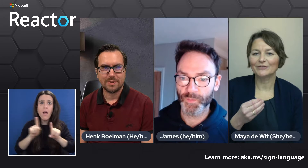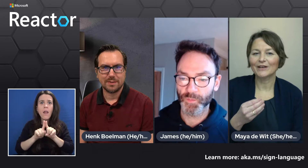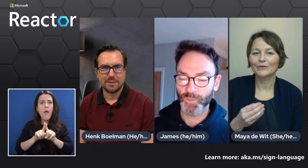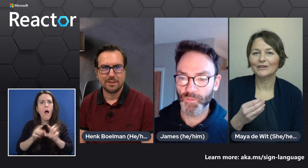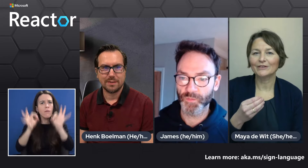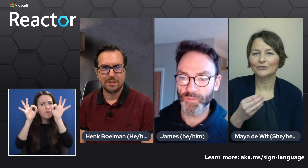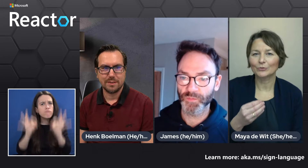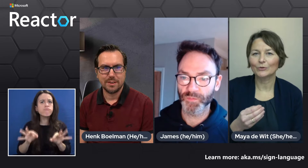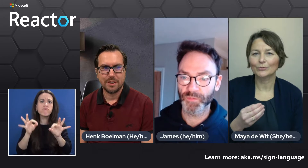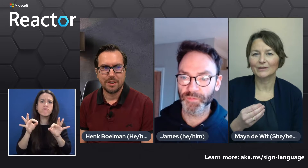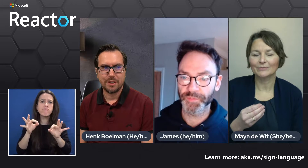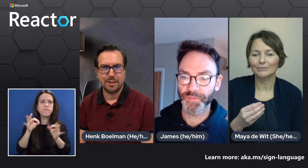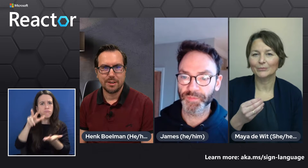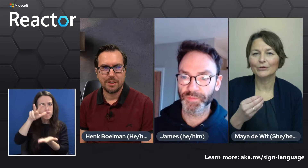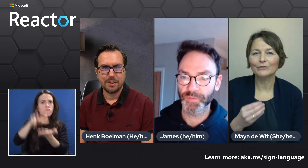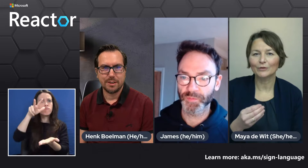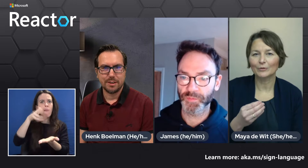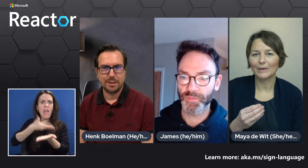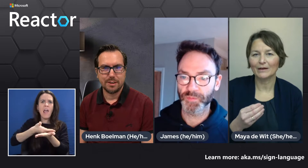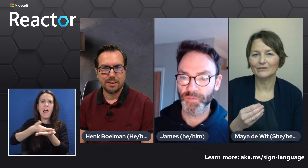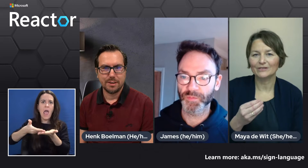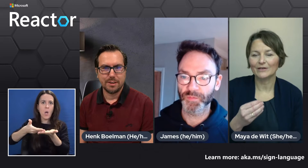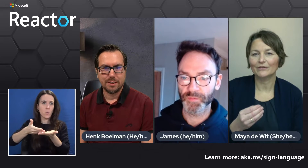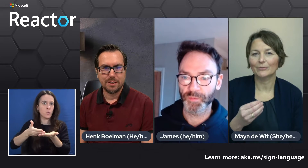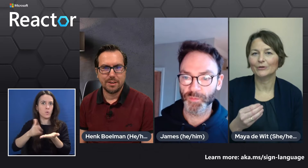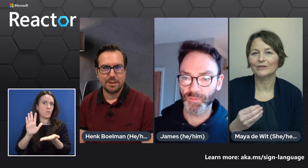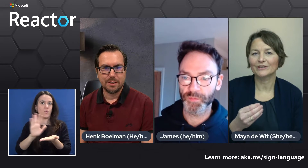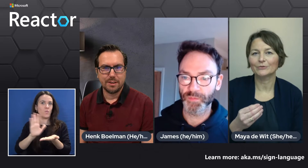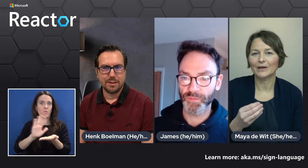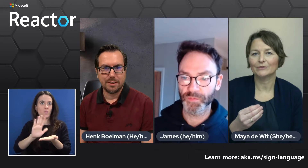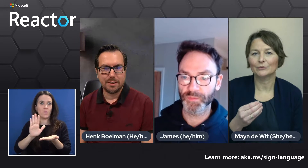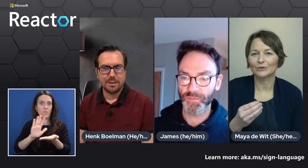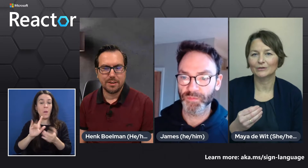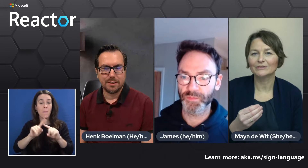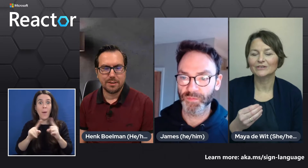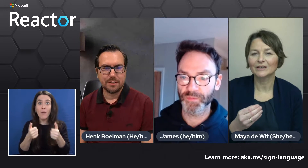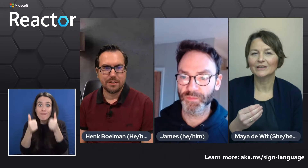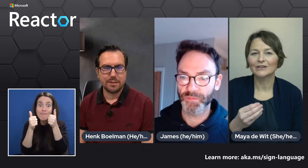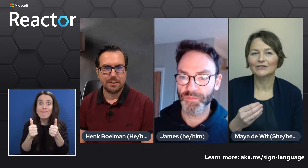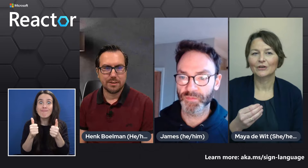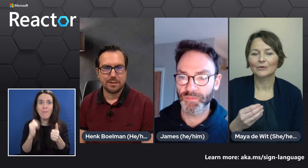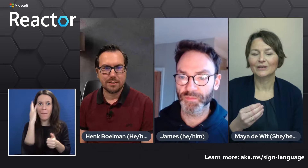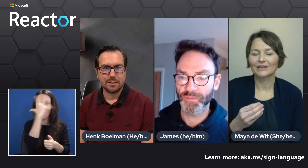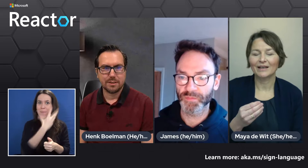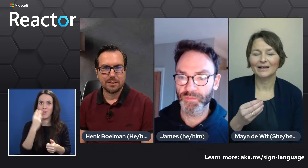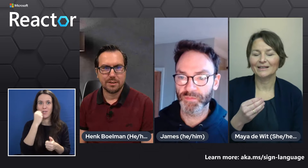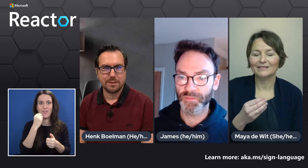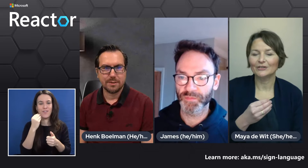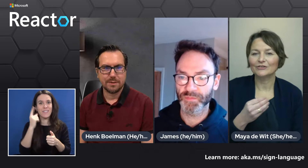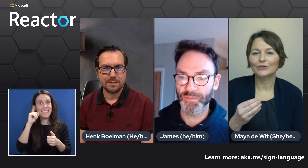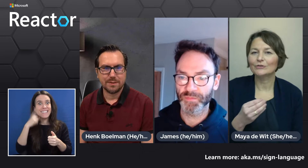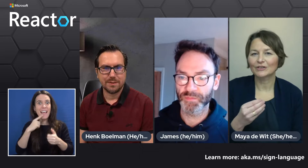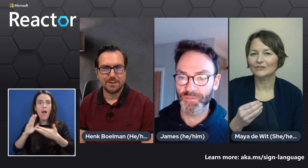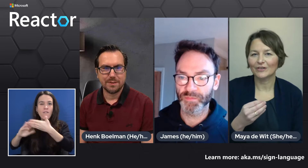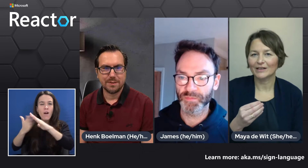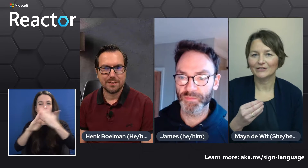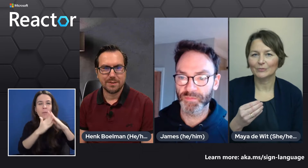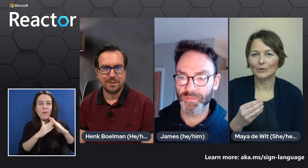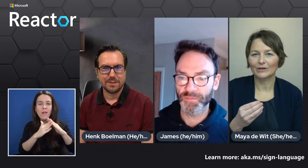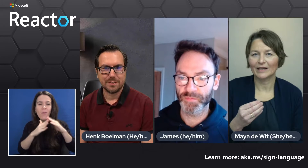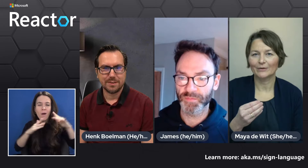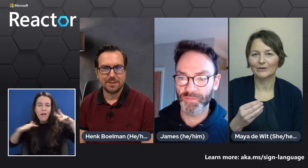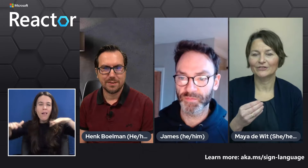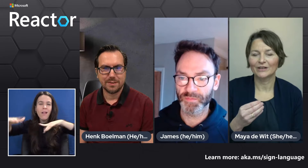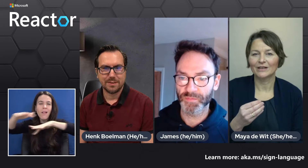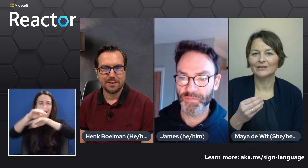that's very true and beautiful about deaf communities around the world. So there's no such thing in